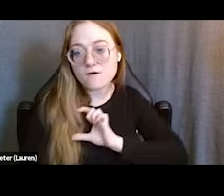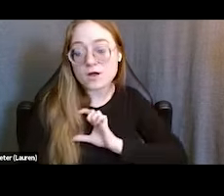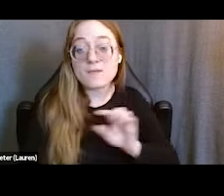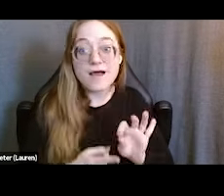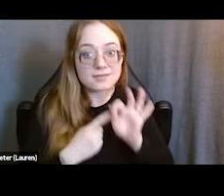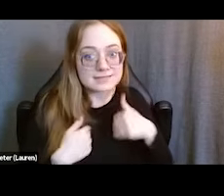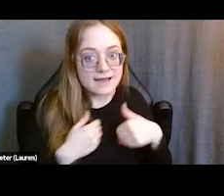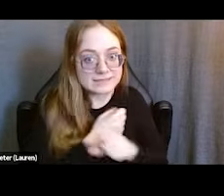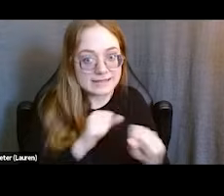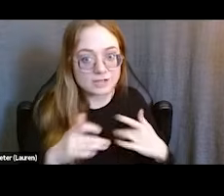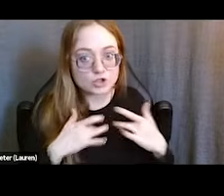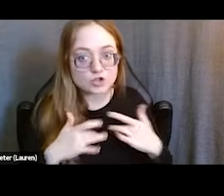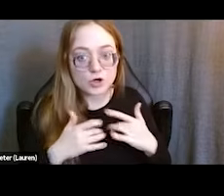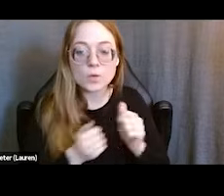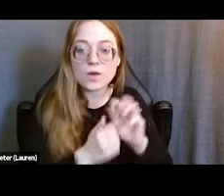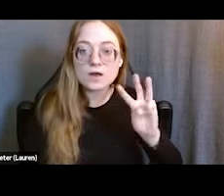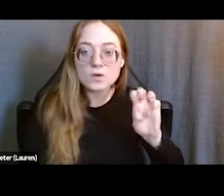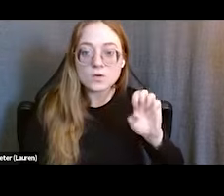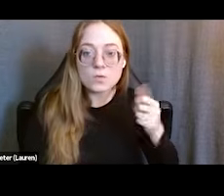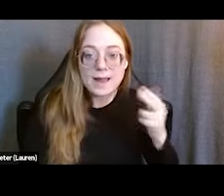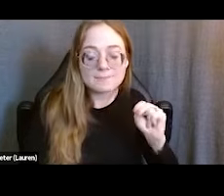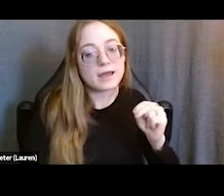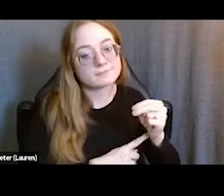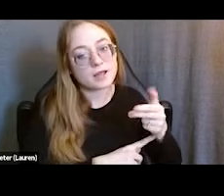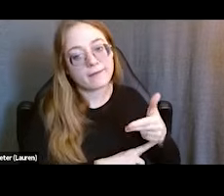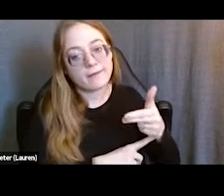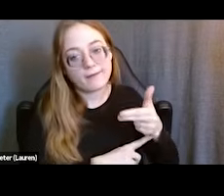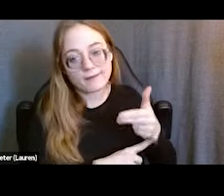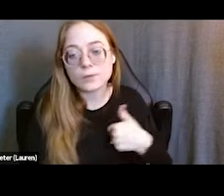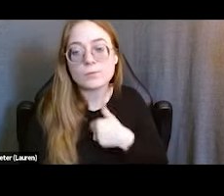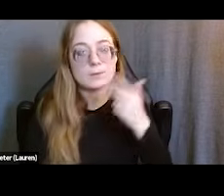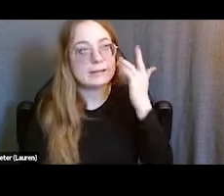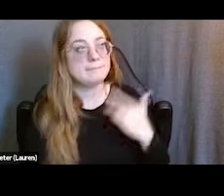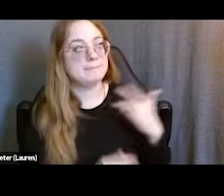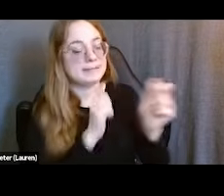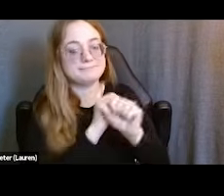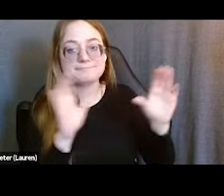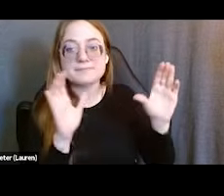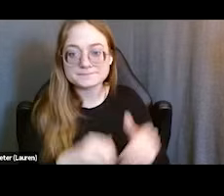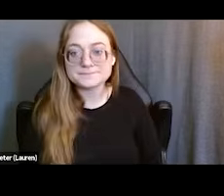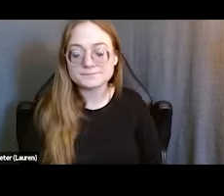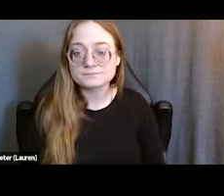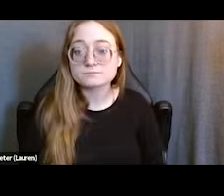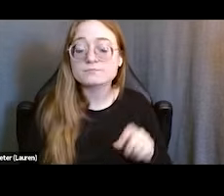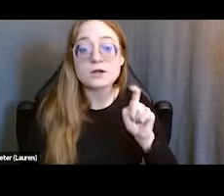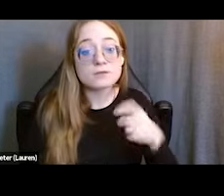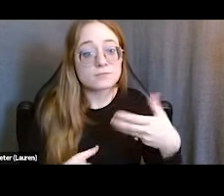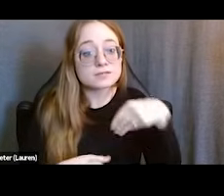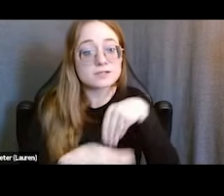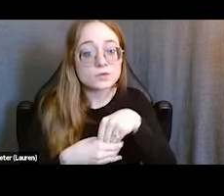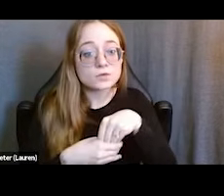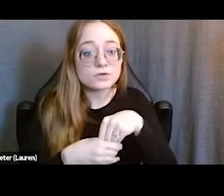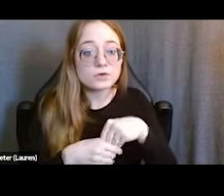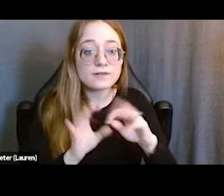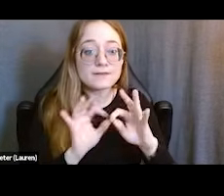speaking, that's a weapon, and the weapon is a gun, is the way that we tend to think about that work. Must include youth and families' input in the decision